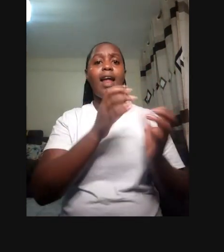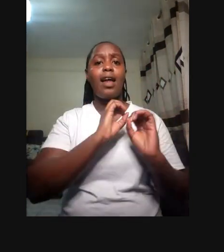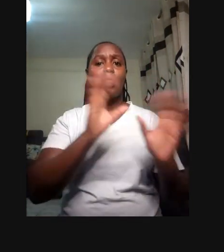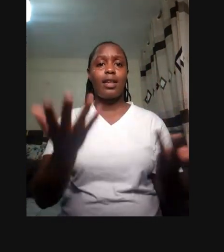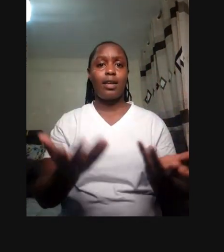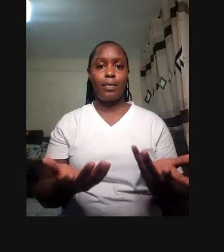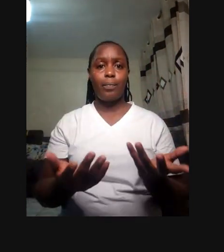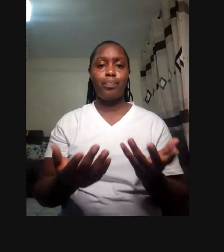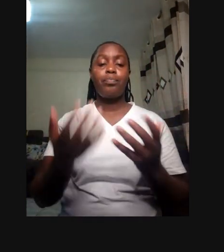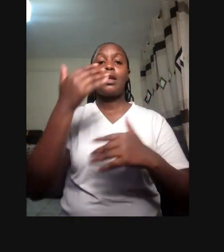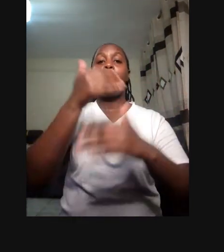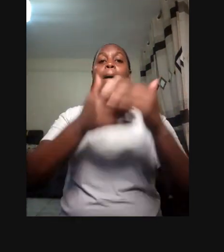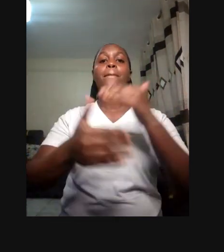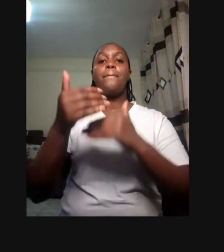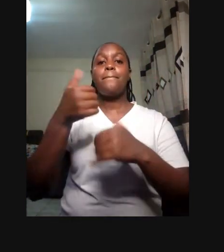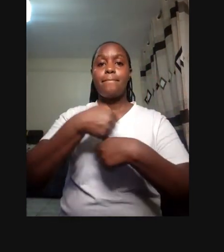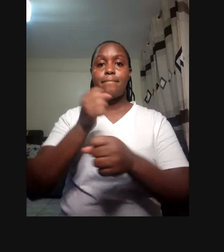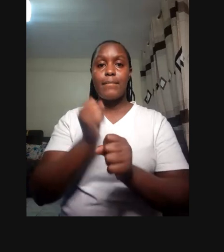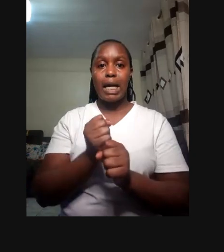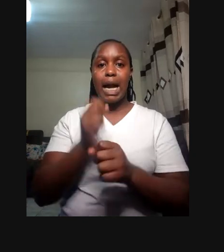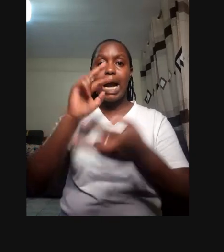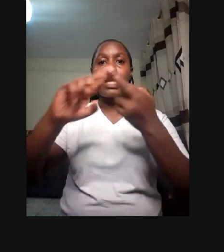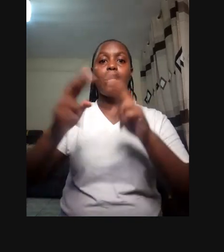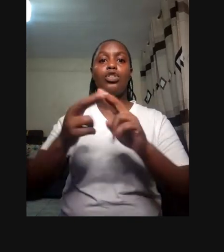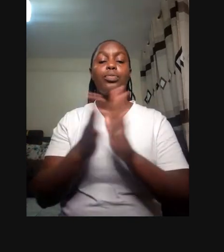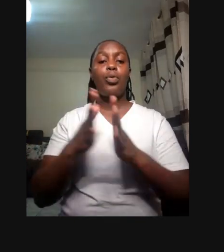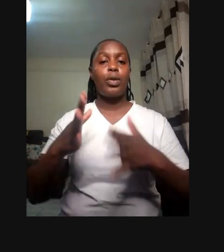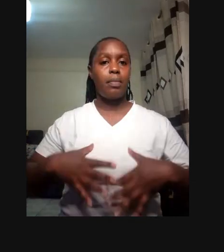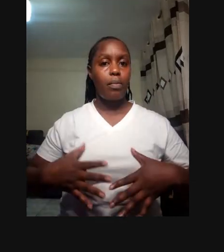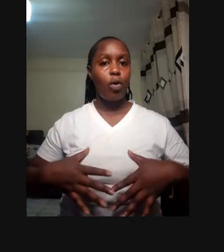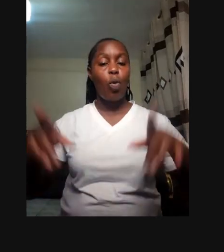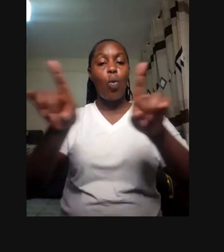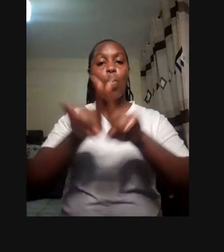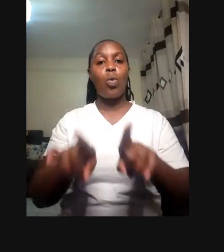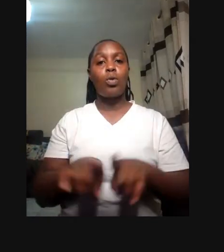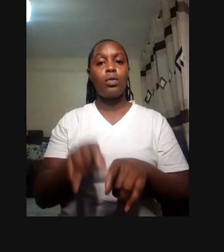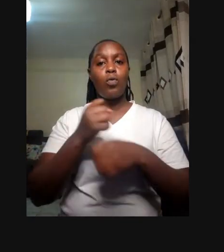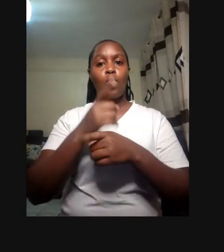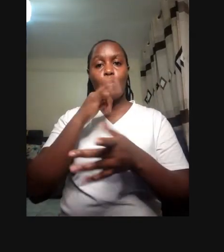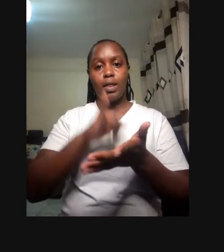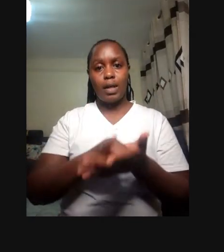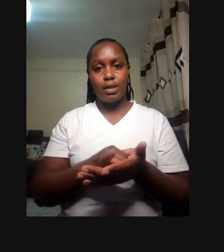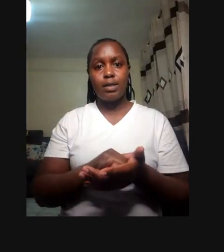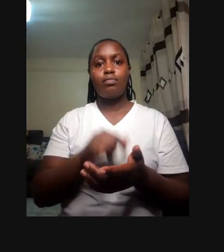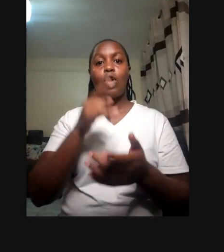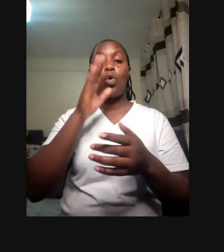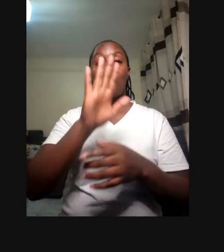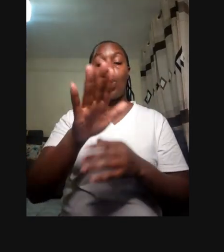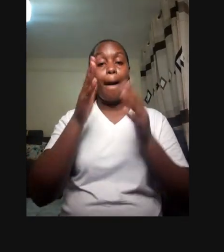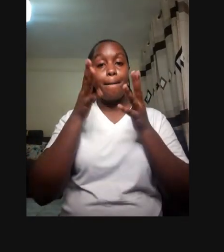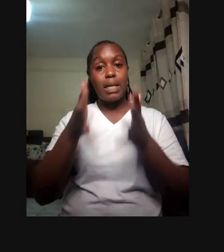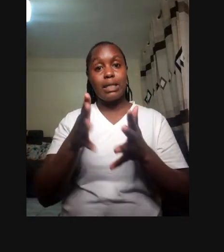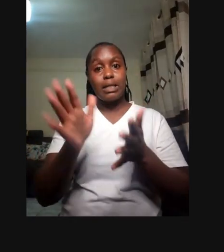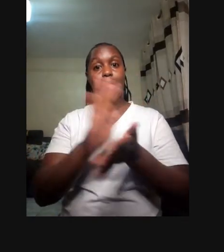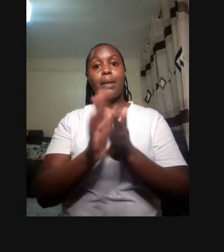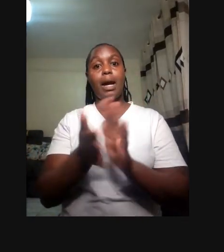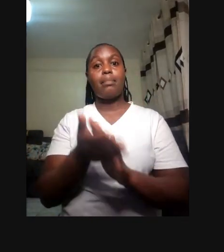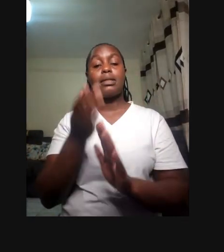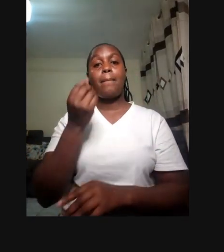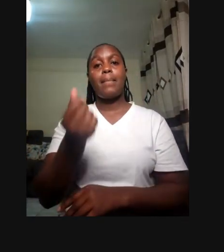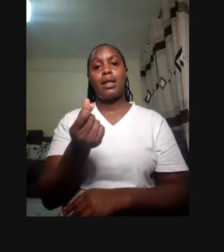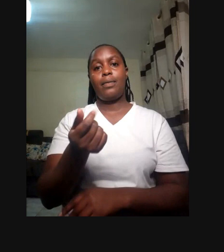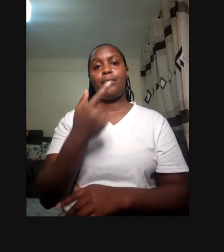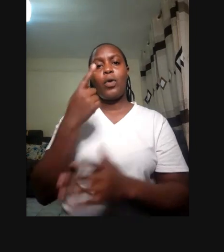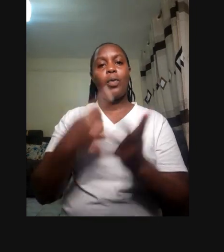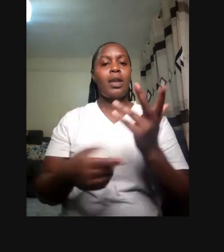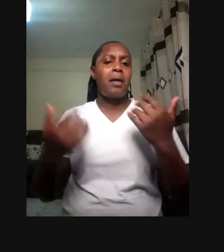with people that can actually help you also turn your presence into money. I know everyone right now talks about, I don't want to create content